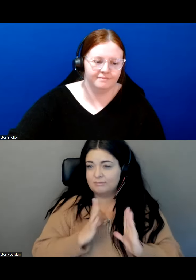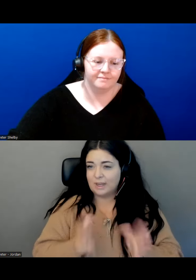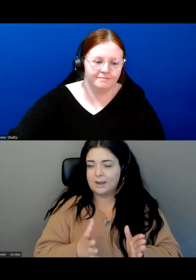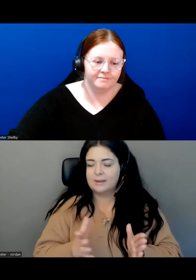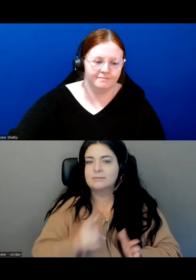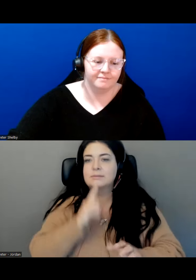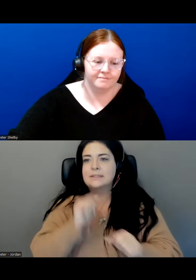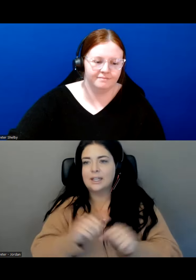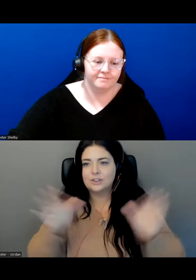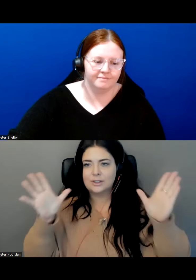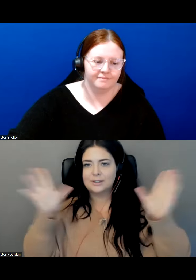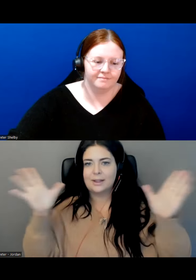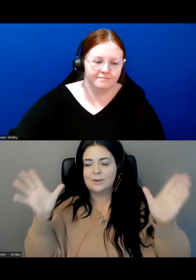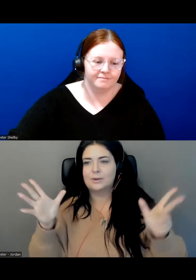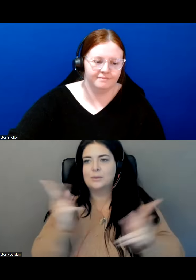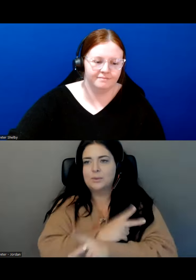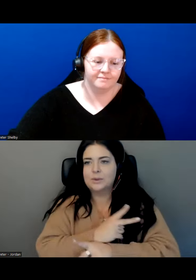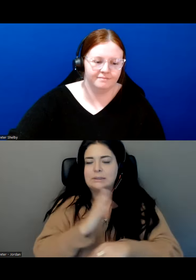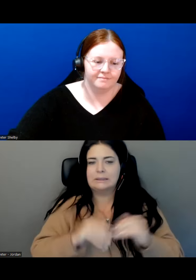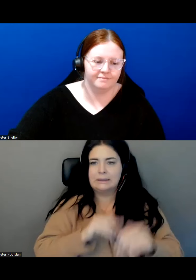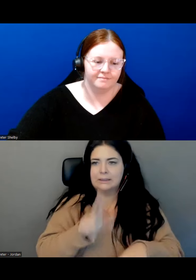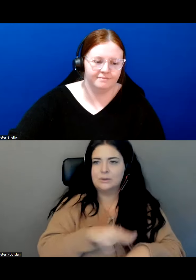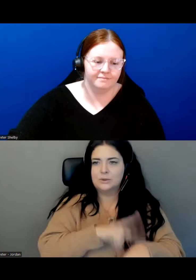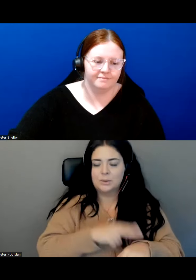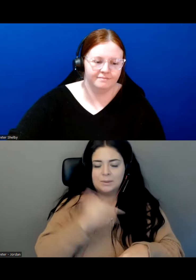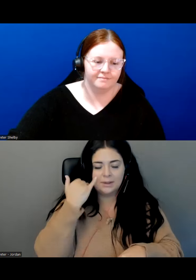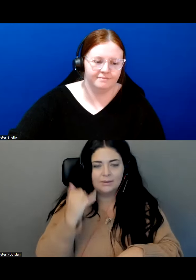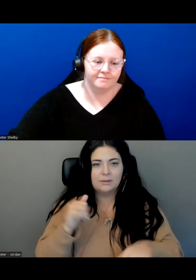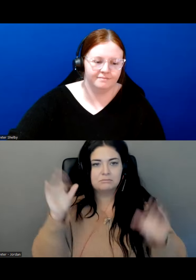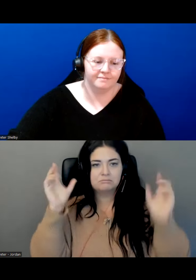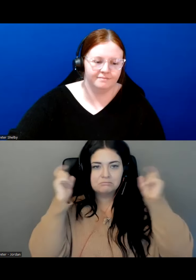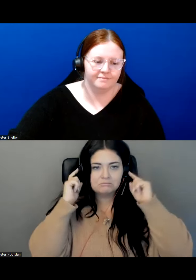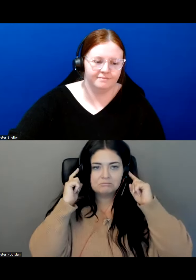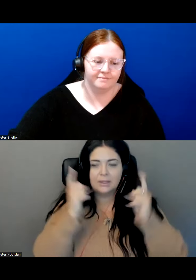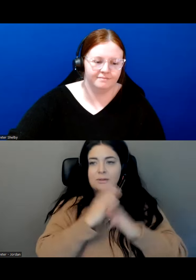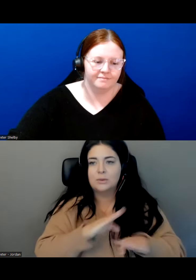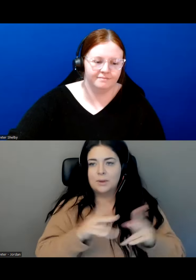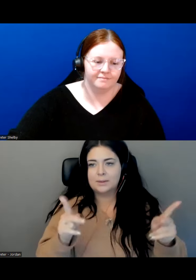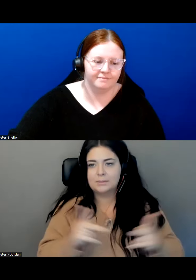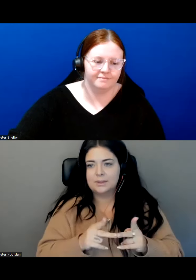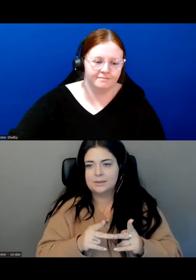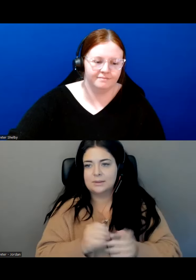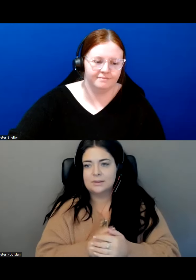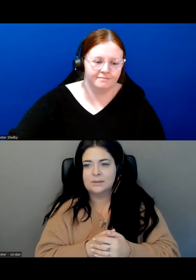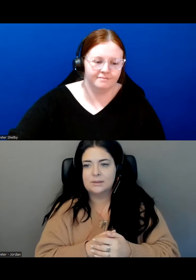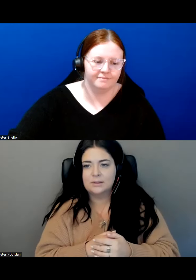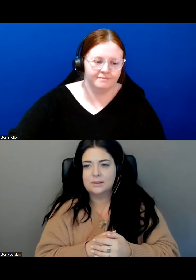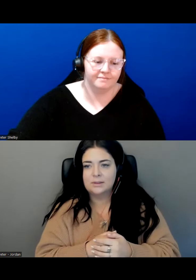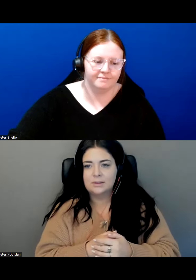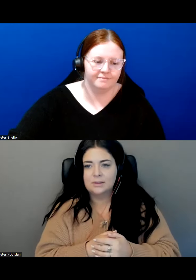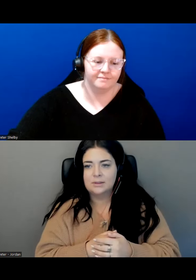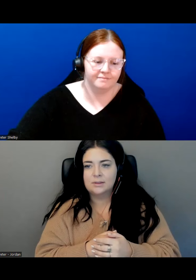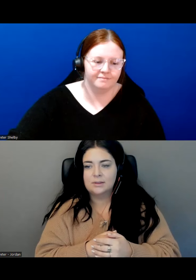what you would listen to it in quiet. So being mindful of that. Even noise reduction in headphones is